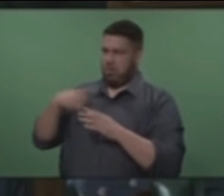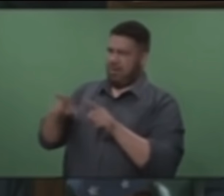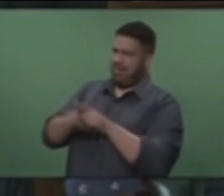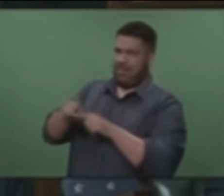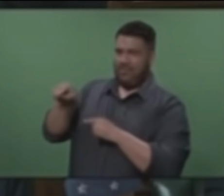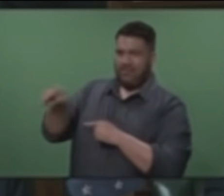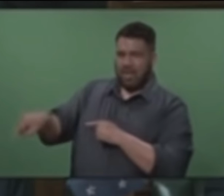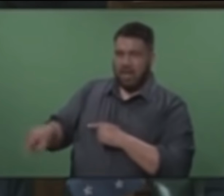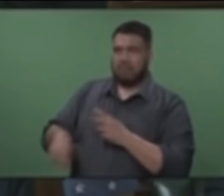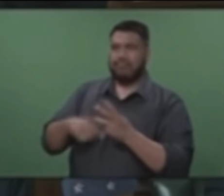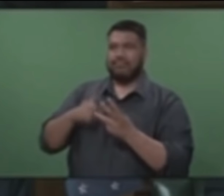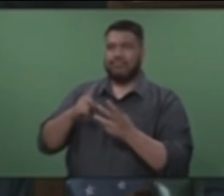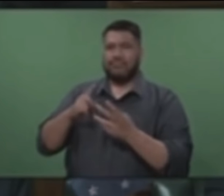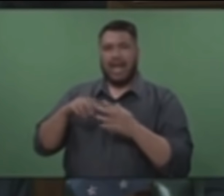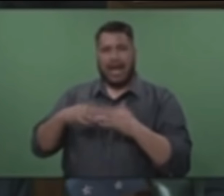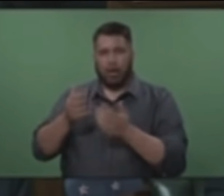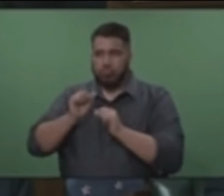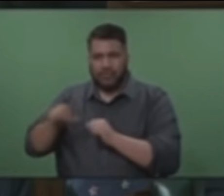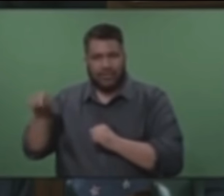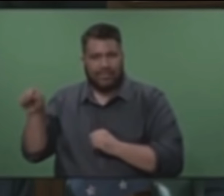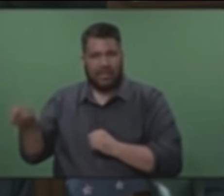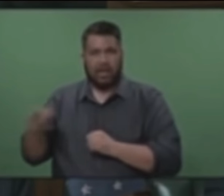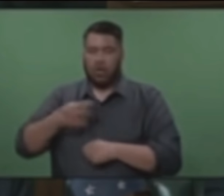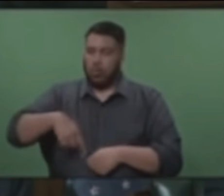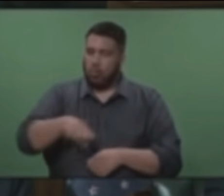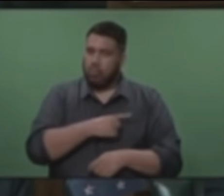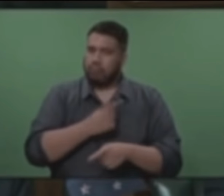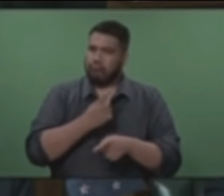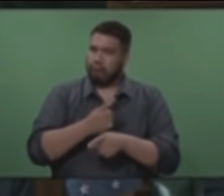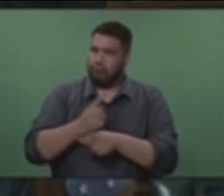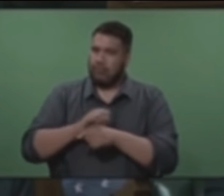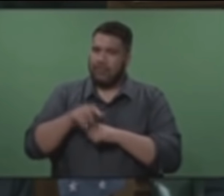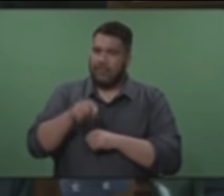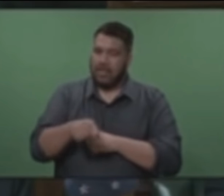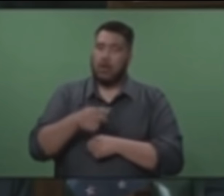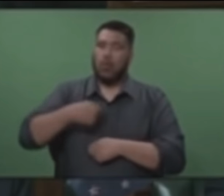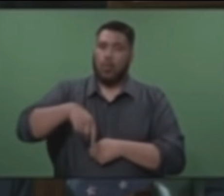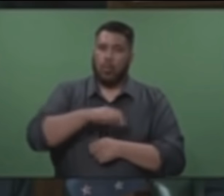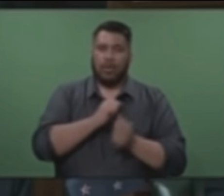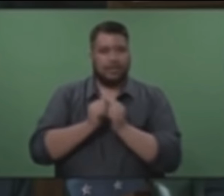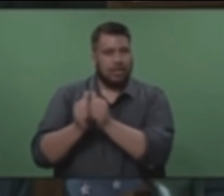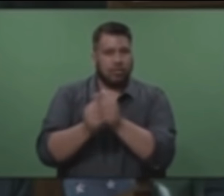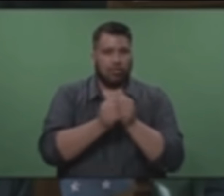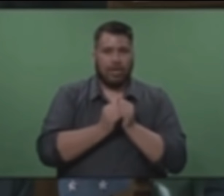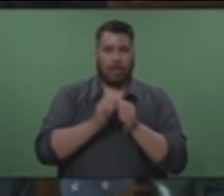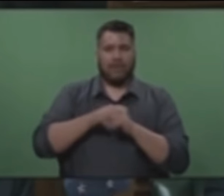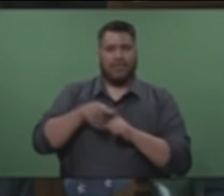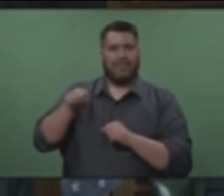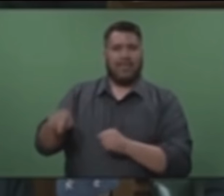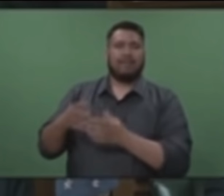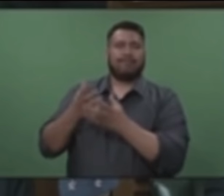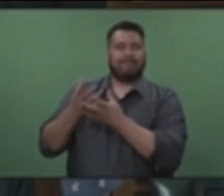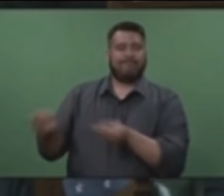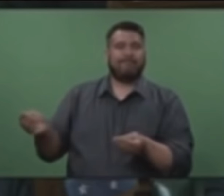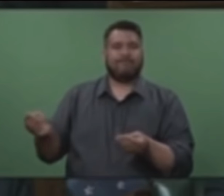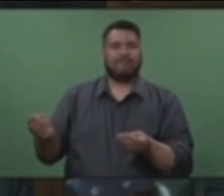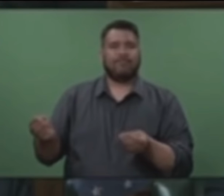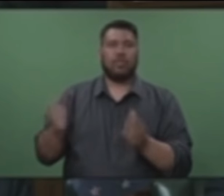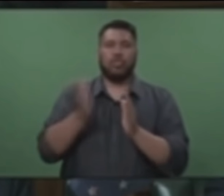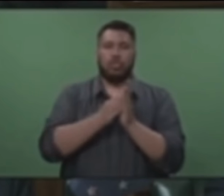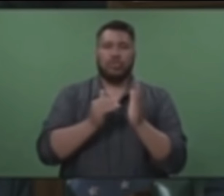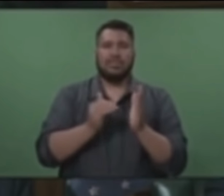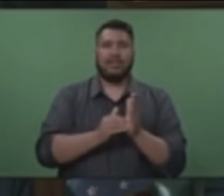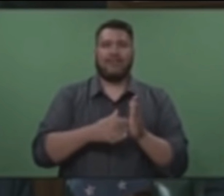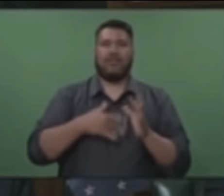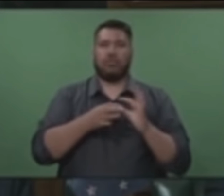ever happening again. We are united, as New Zealand is united.